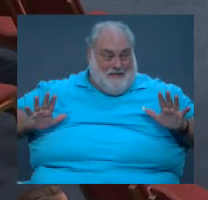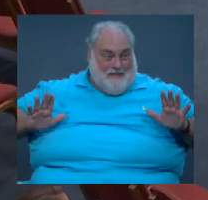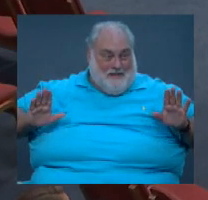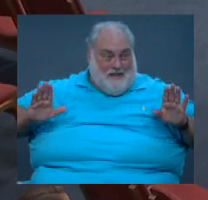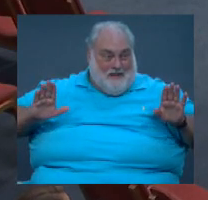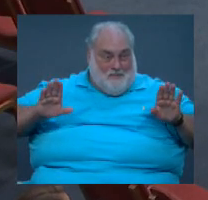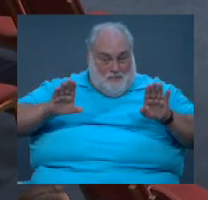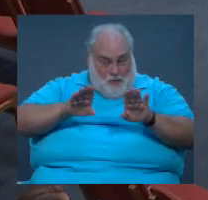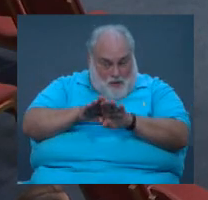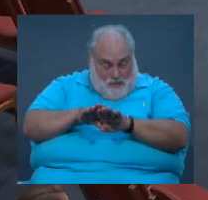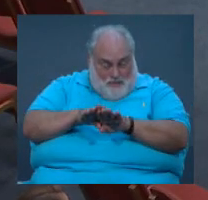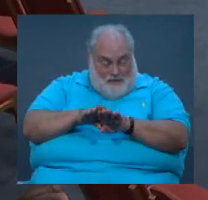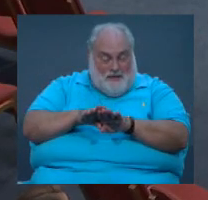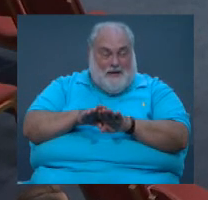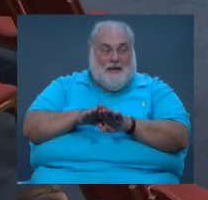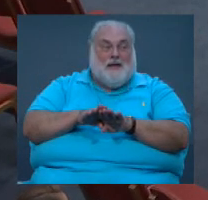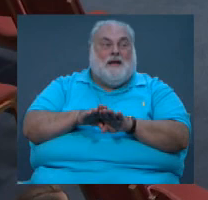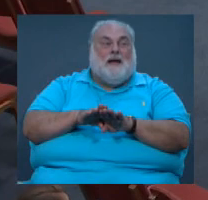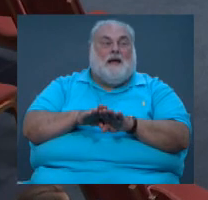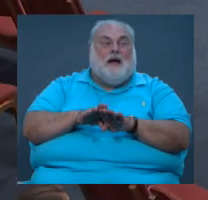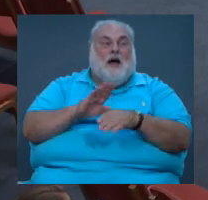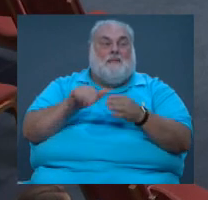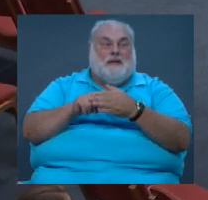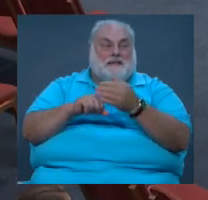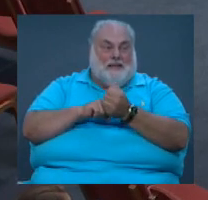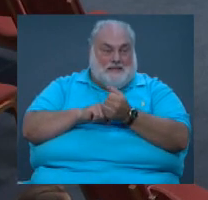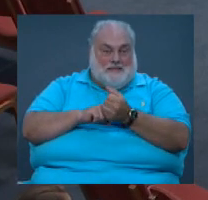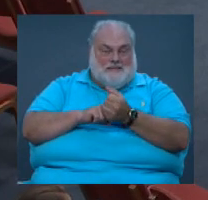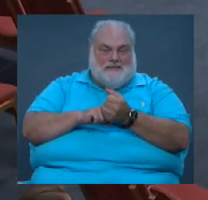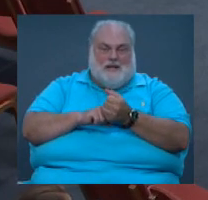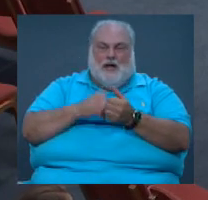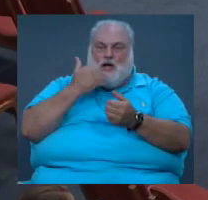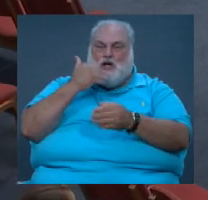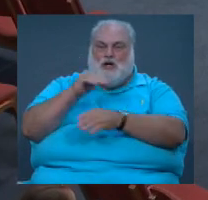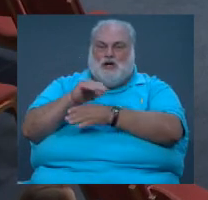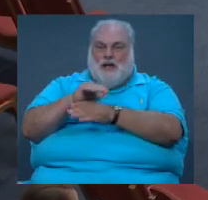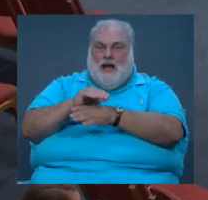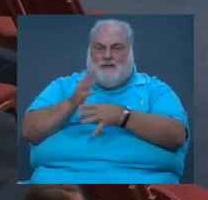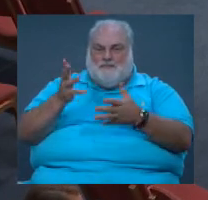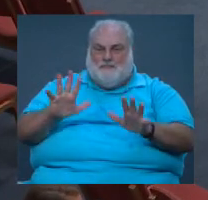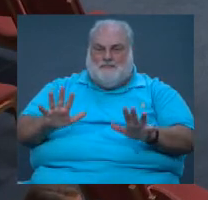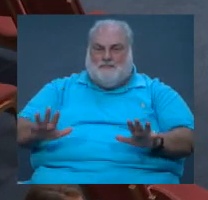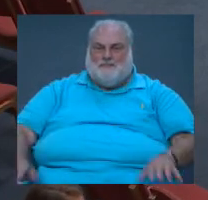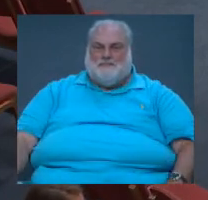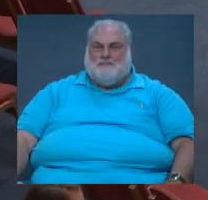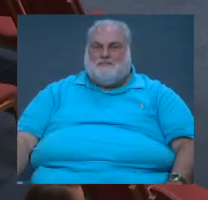motion to adjourn? There's a motion and a second. All those in favor, please say aye. All right. Adjourn.